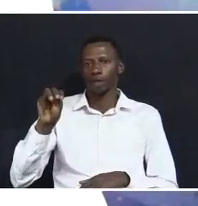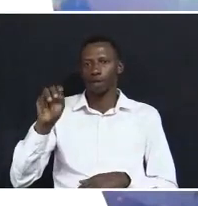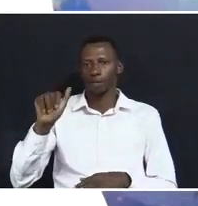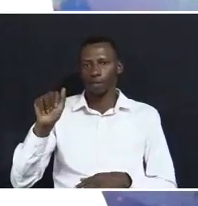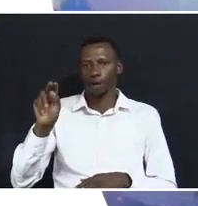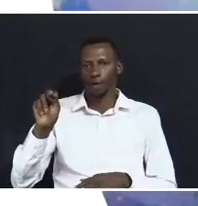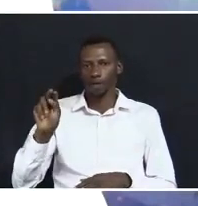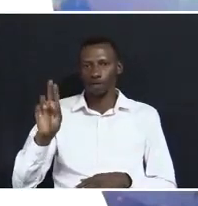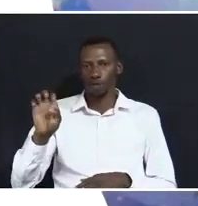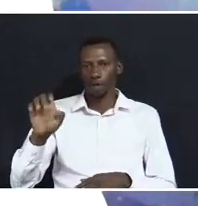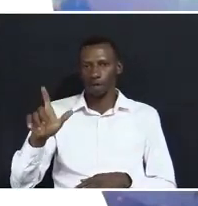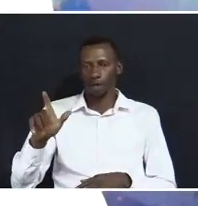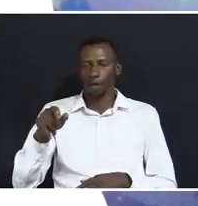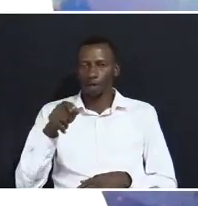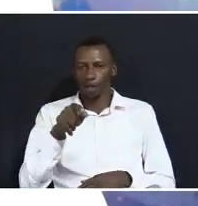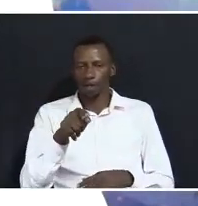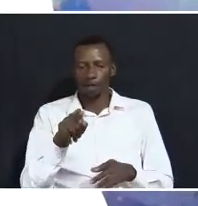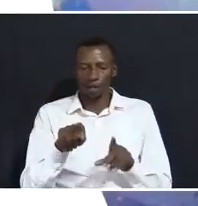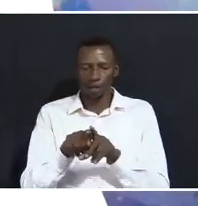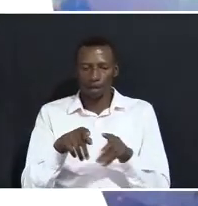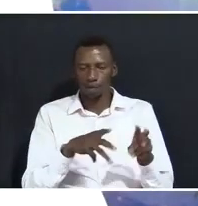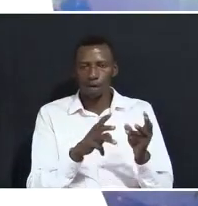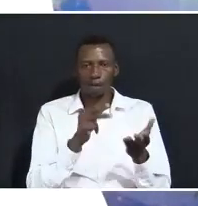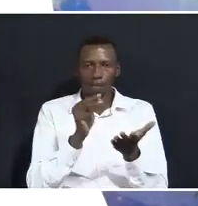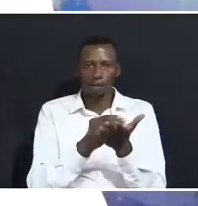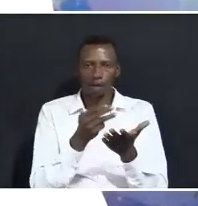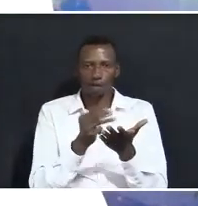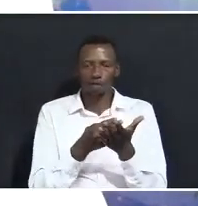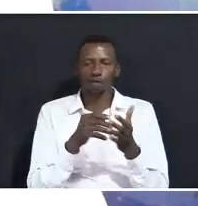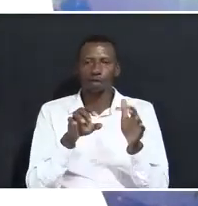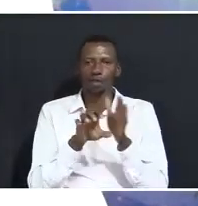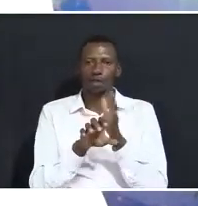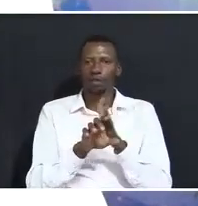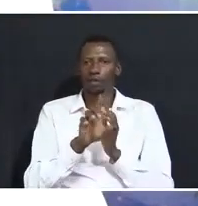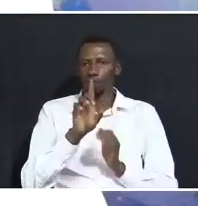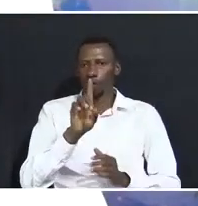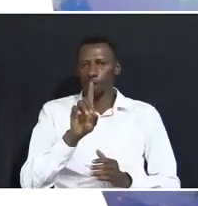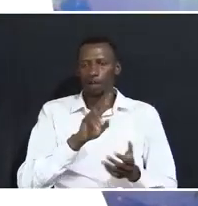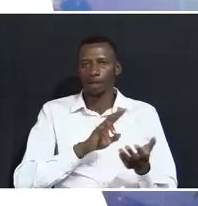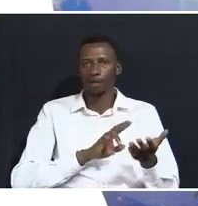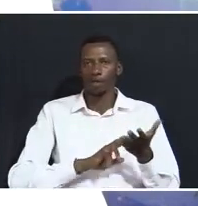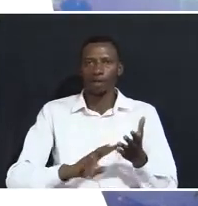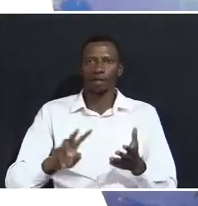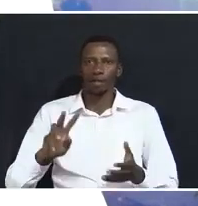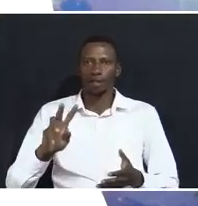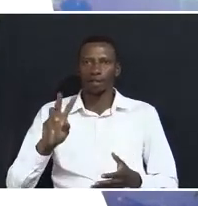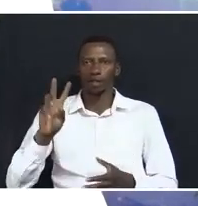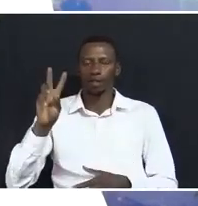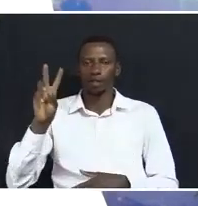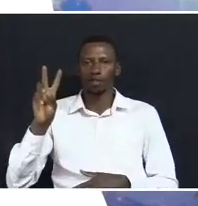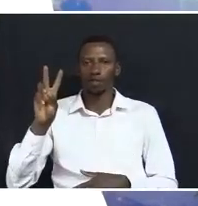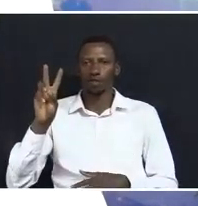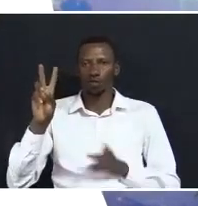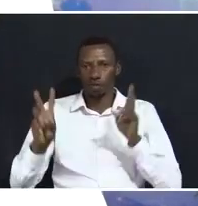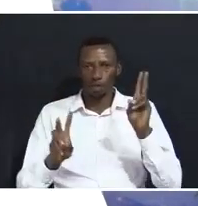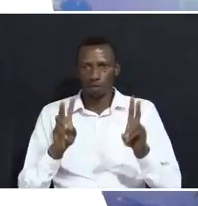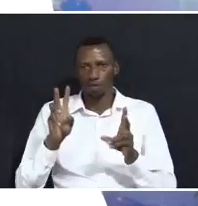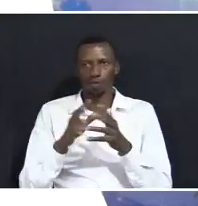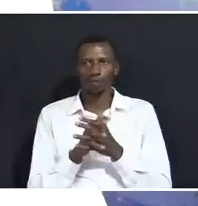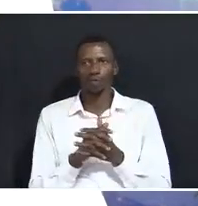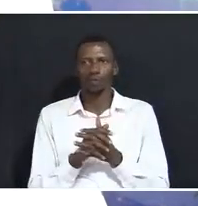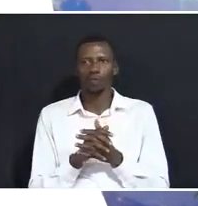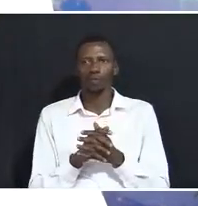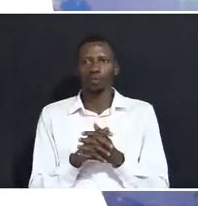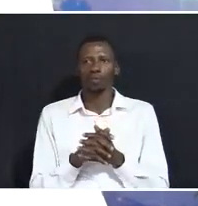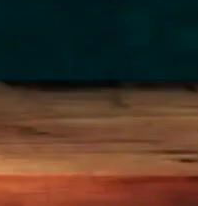when Matthew is reporting in Matthew chapter 1 and verse 22?